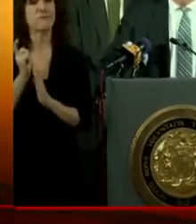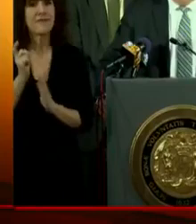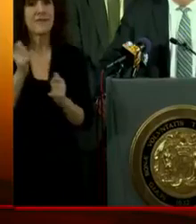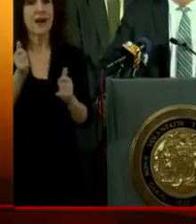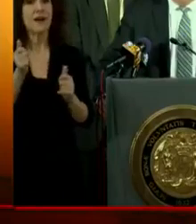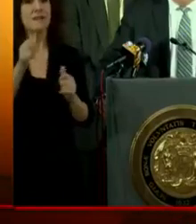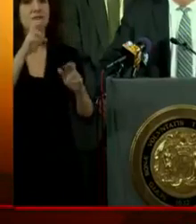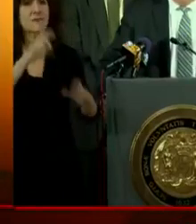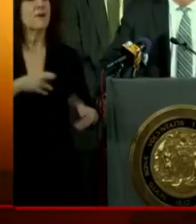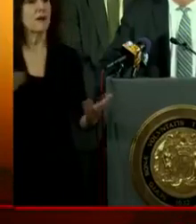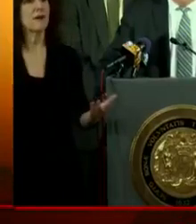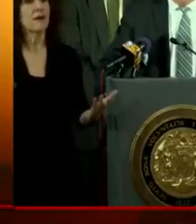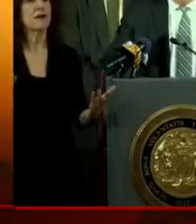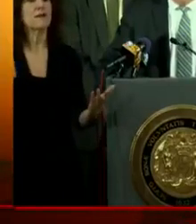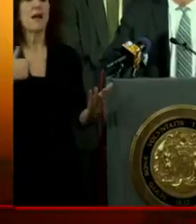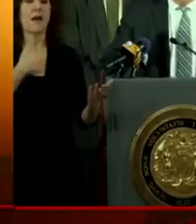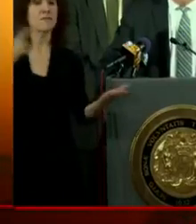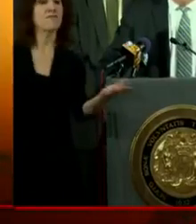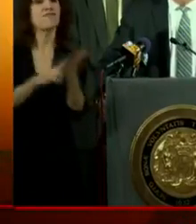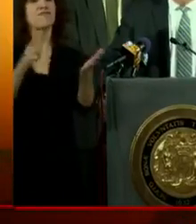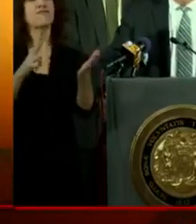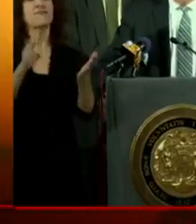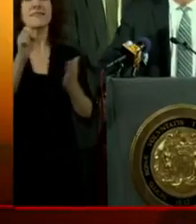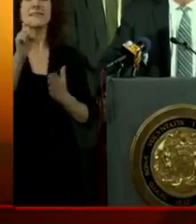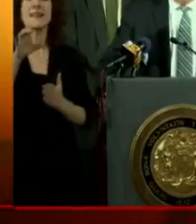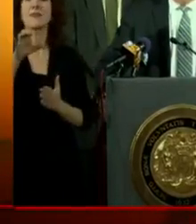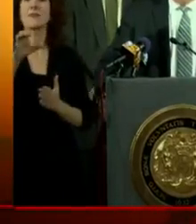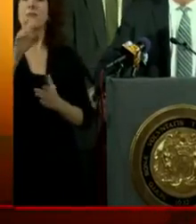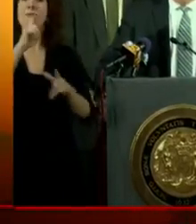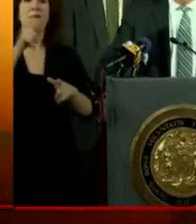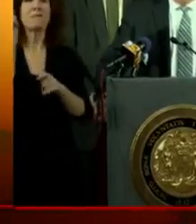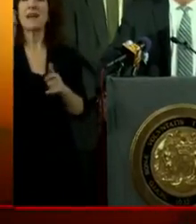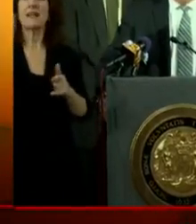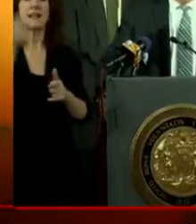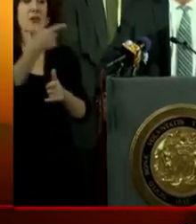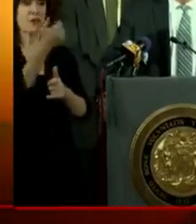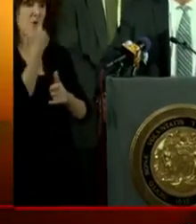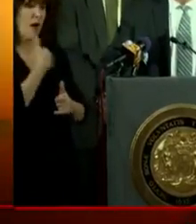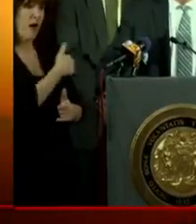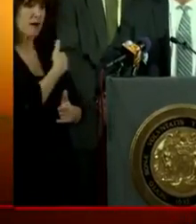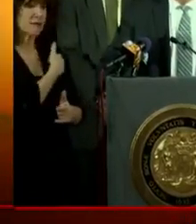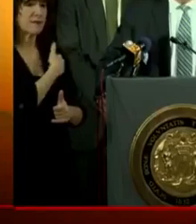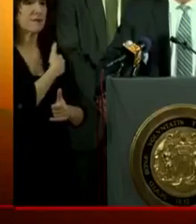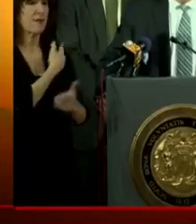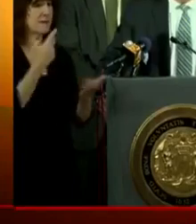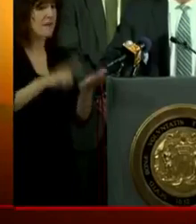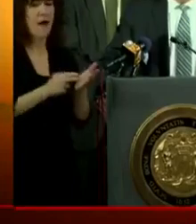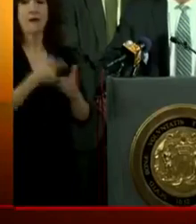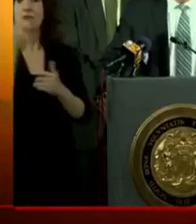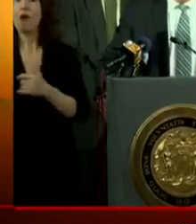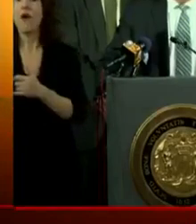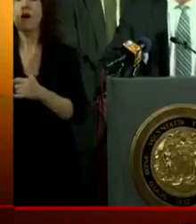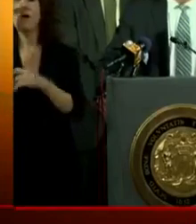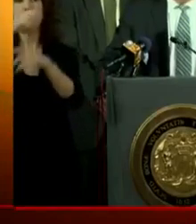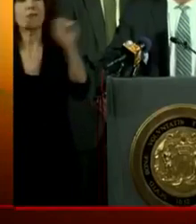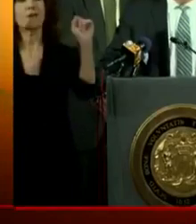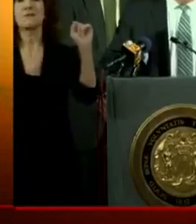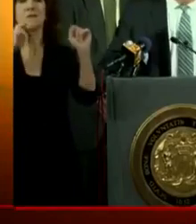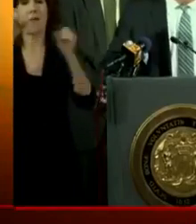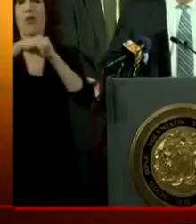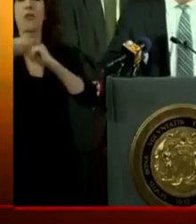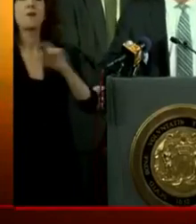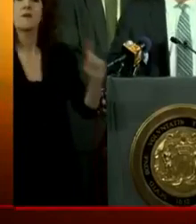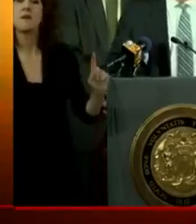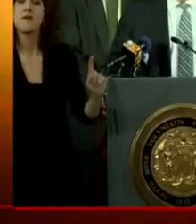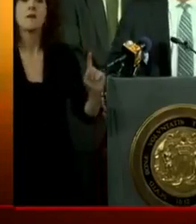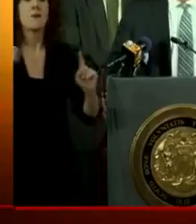all. I signed an executive order almost immediately as soon as we received the call, and then called the president. So there was no delay whatsoever. We've